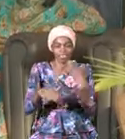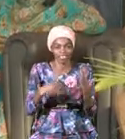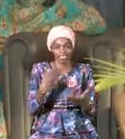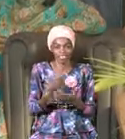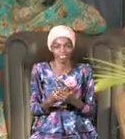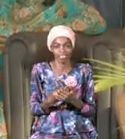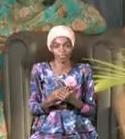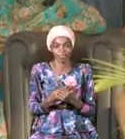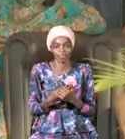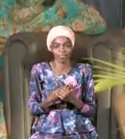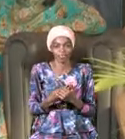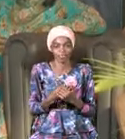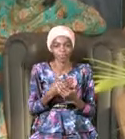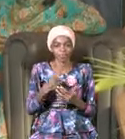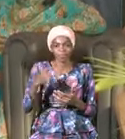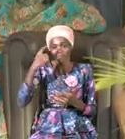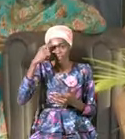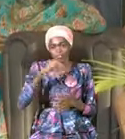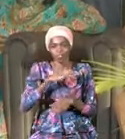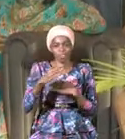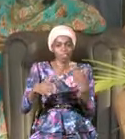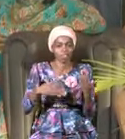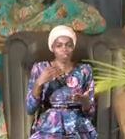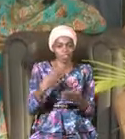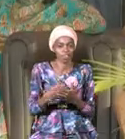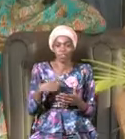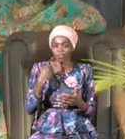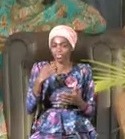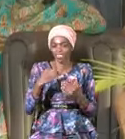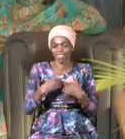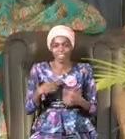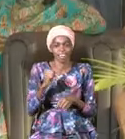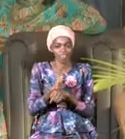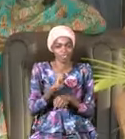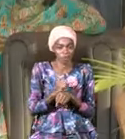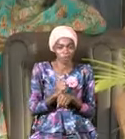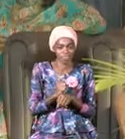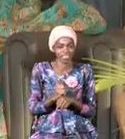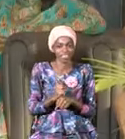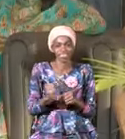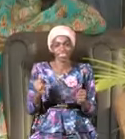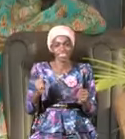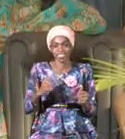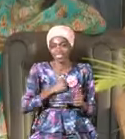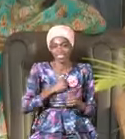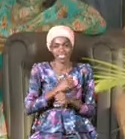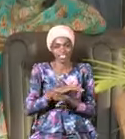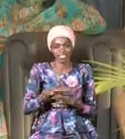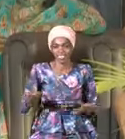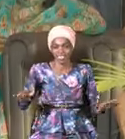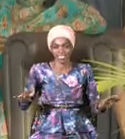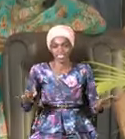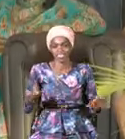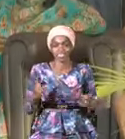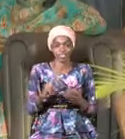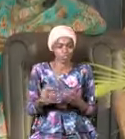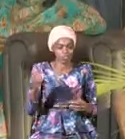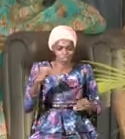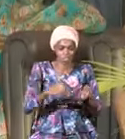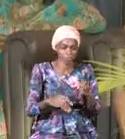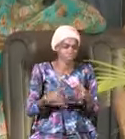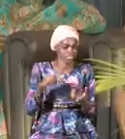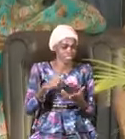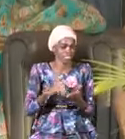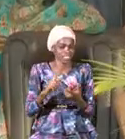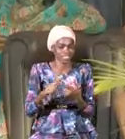And for all those who have tirelessly, selflessly, sacrificially contributed to the success of hosting of the